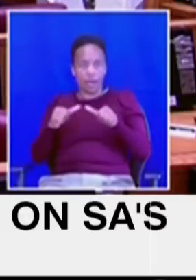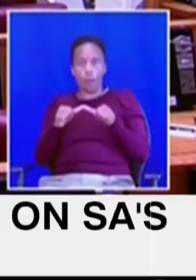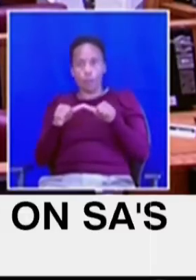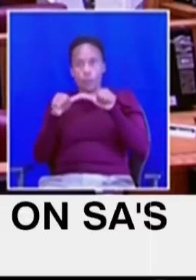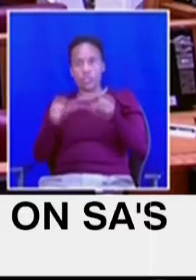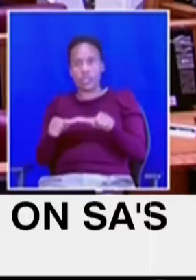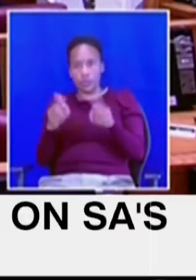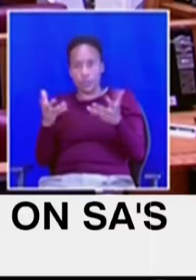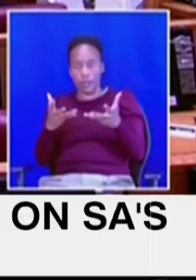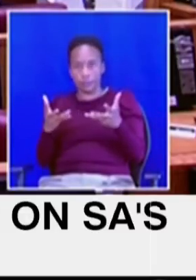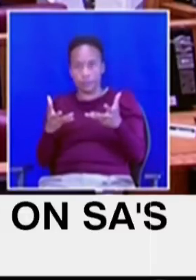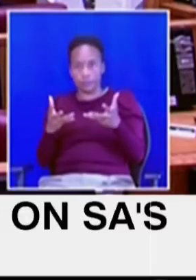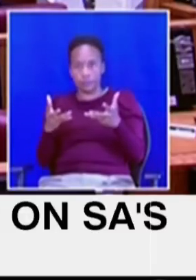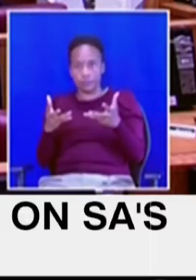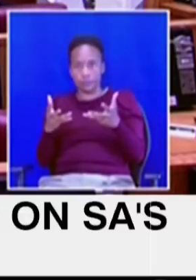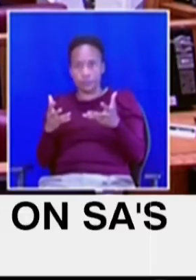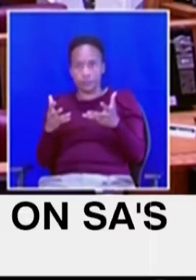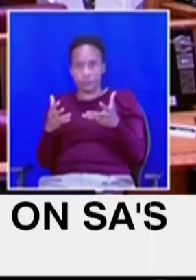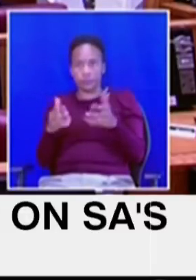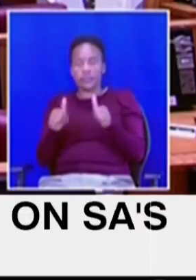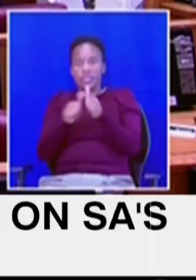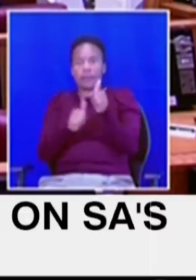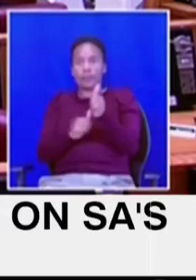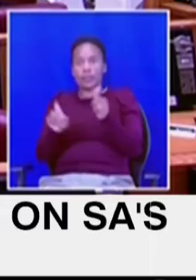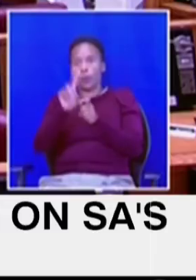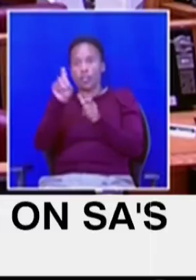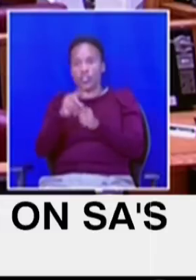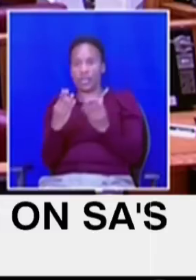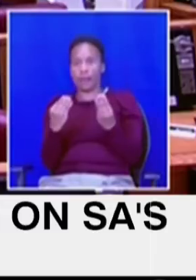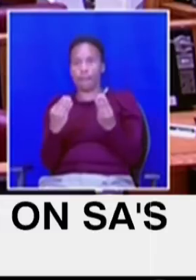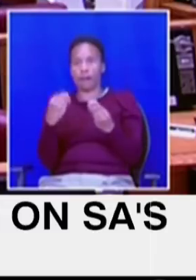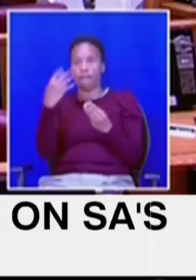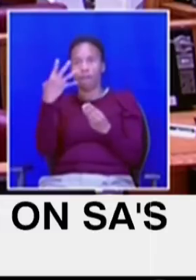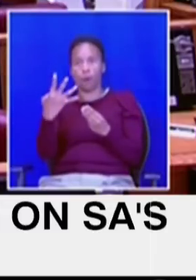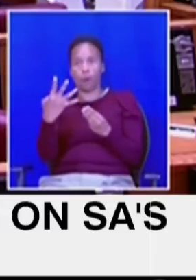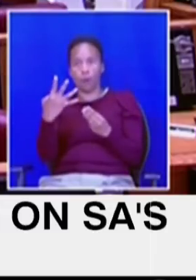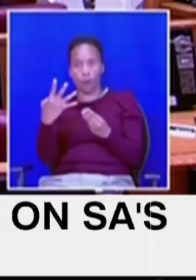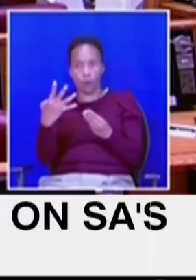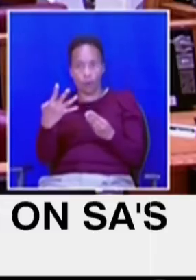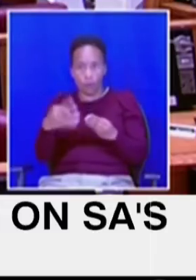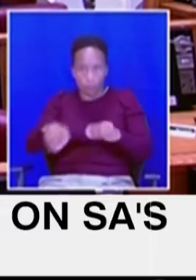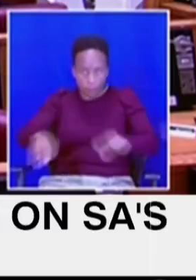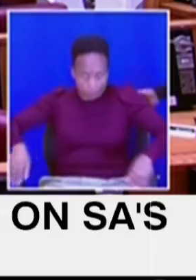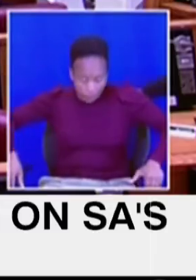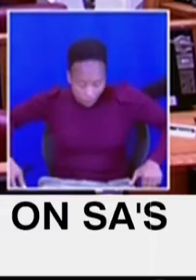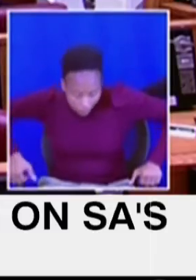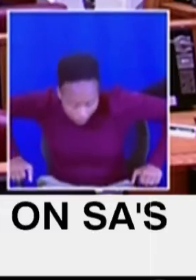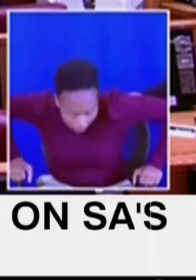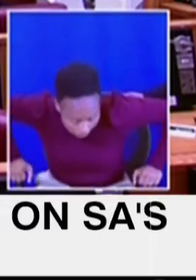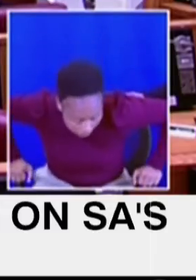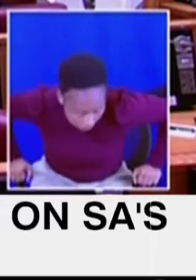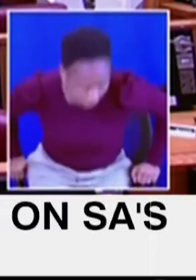to supplementary question number 4 from Honorable Mtsamai.